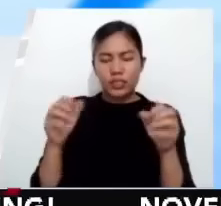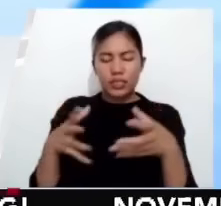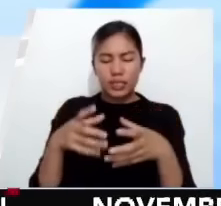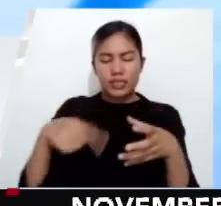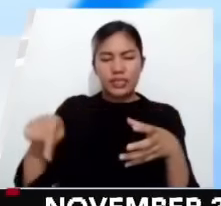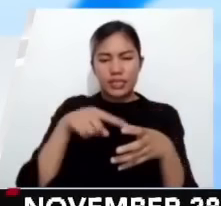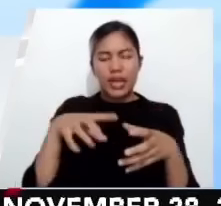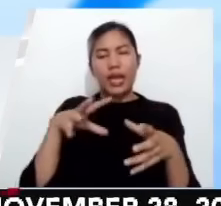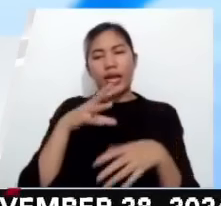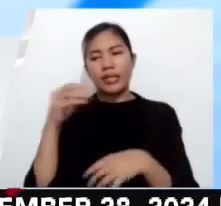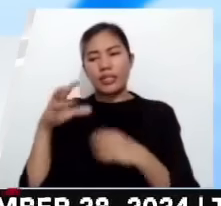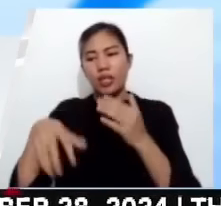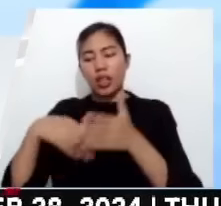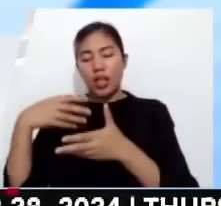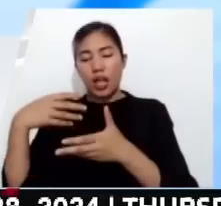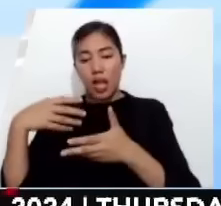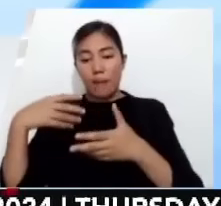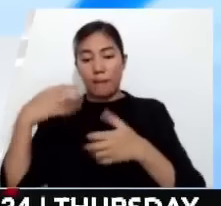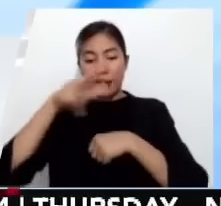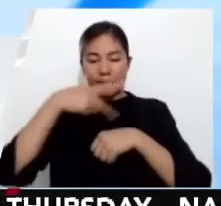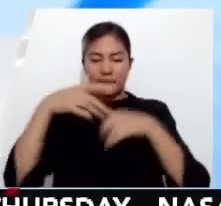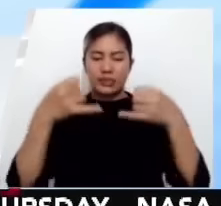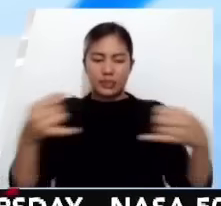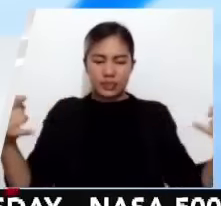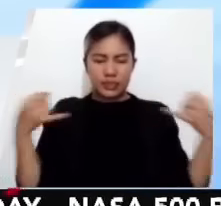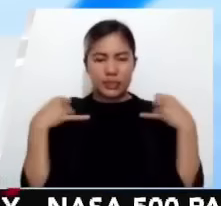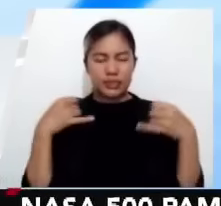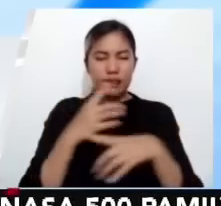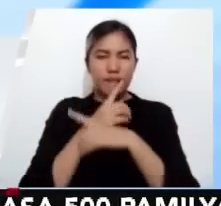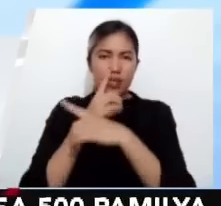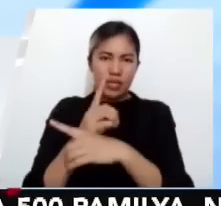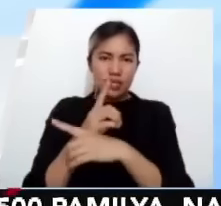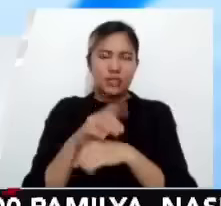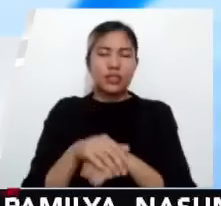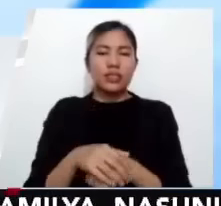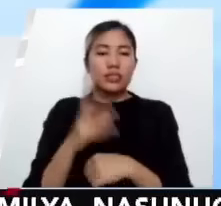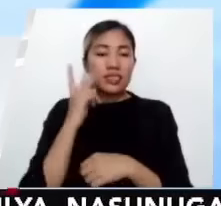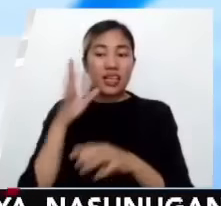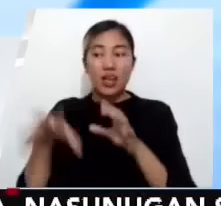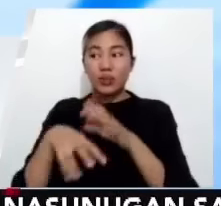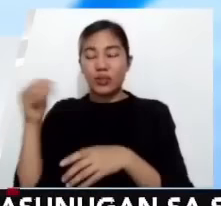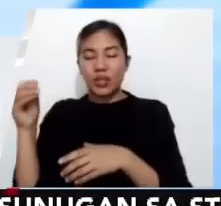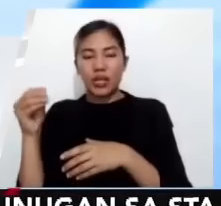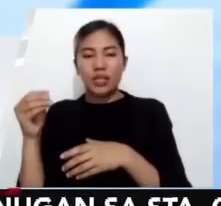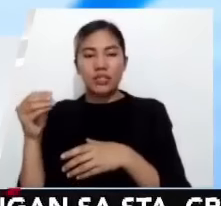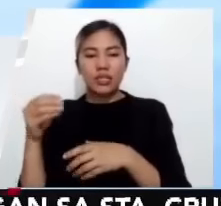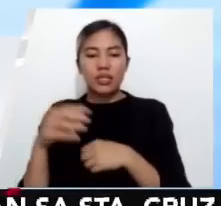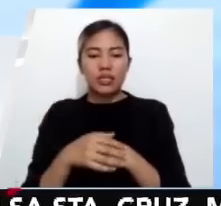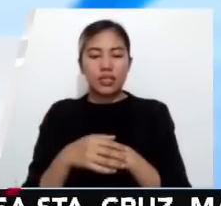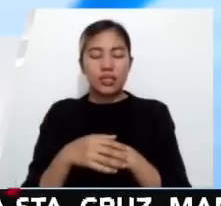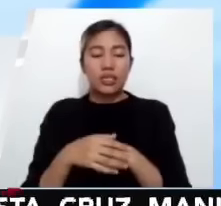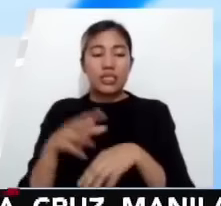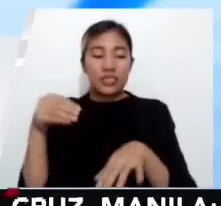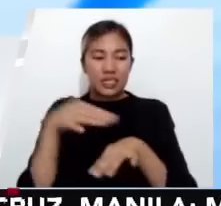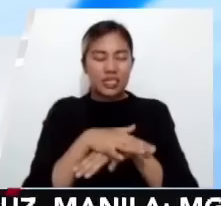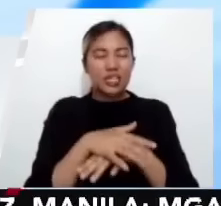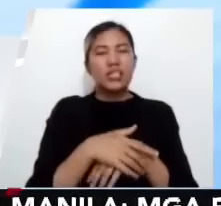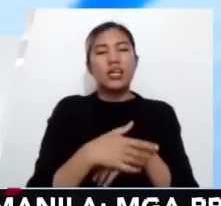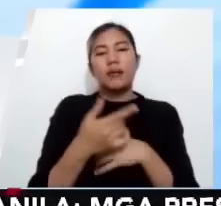tinitignan po natin, no, itong mga impluensya ng outside factors brought about by the geopolitical tensions.